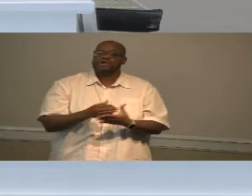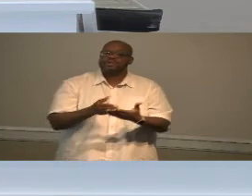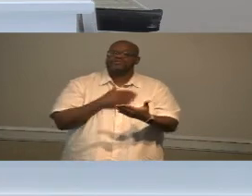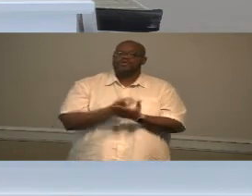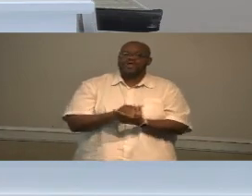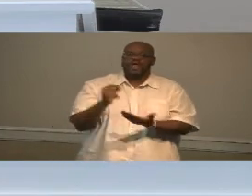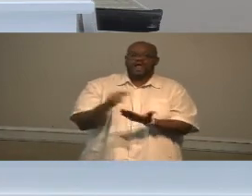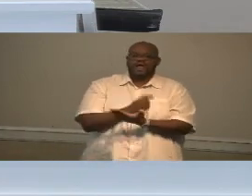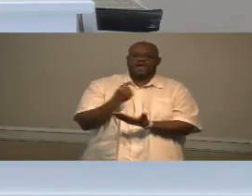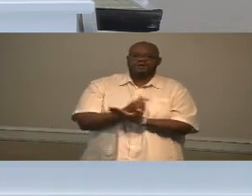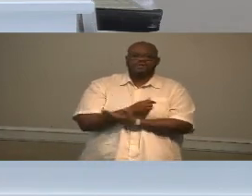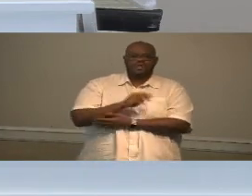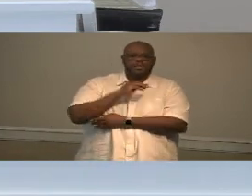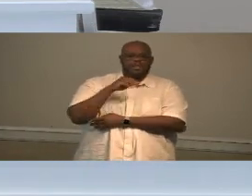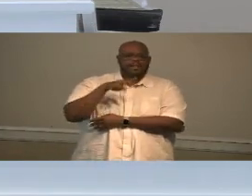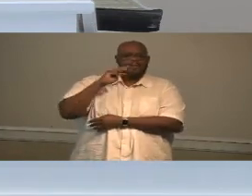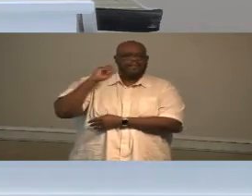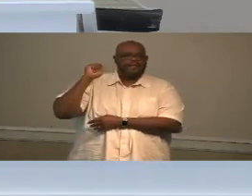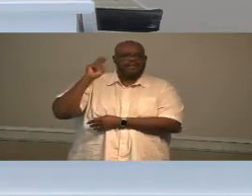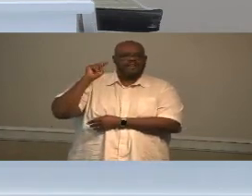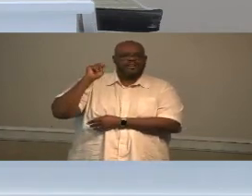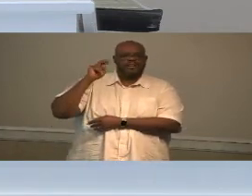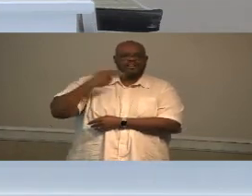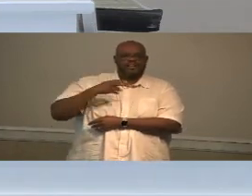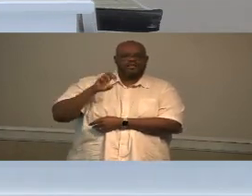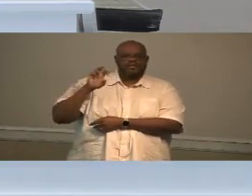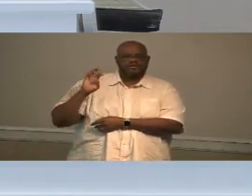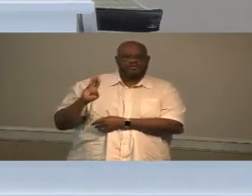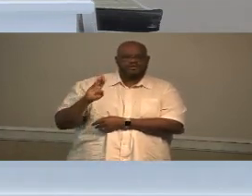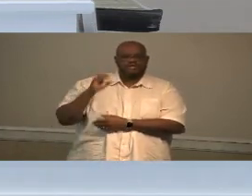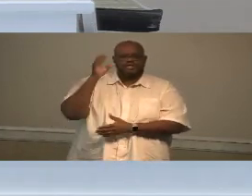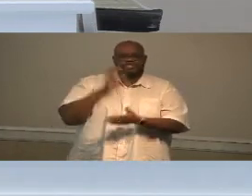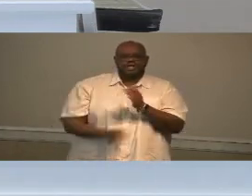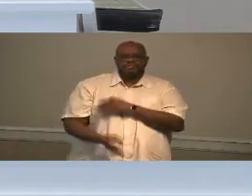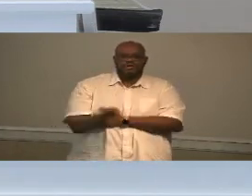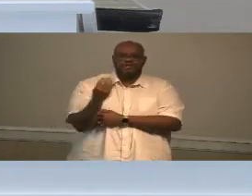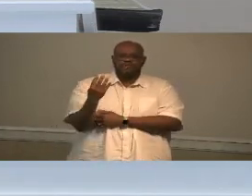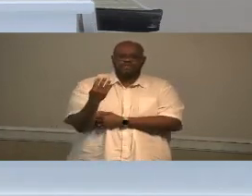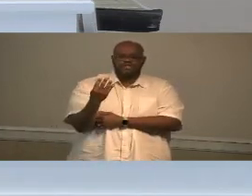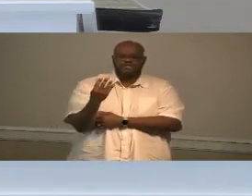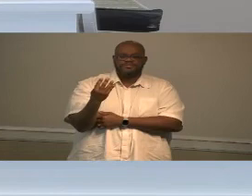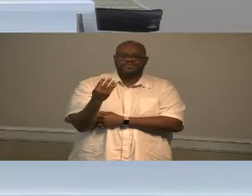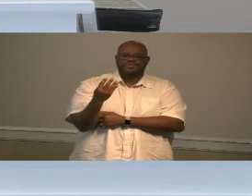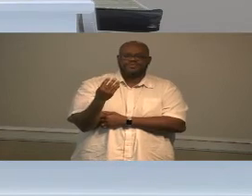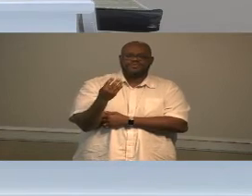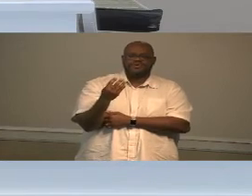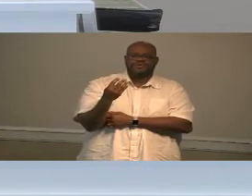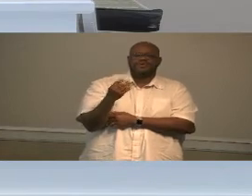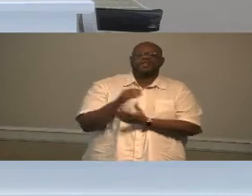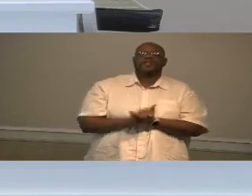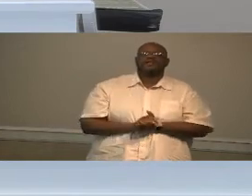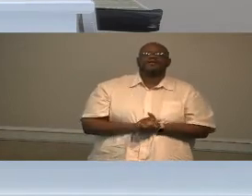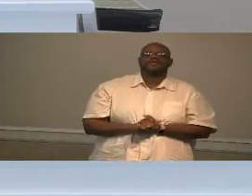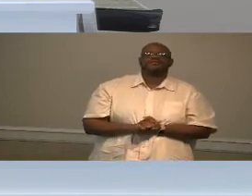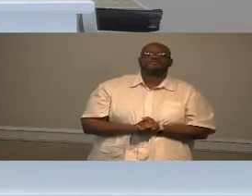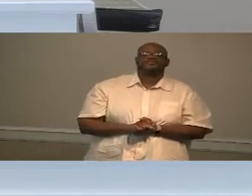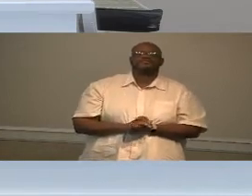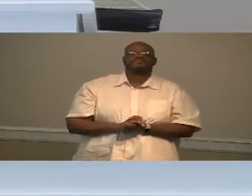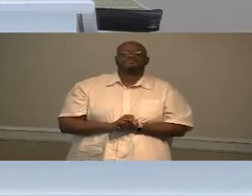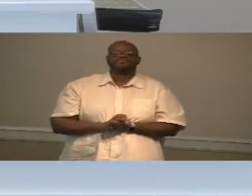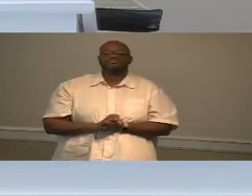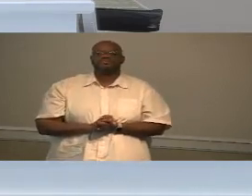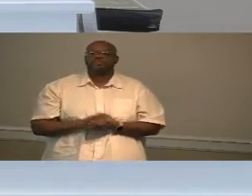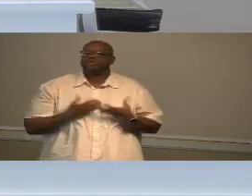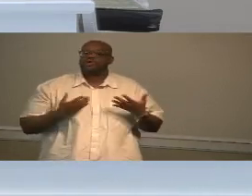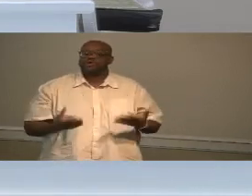in the Gospel of Matthew, the 14th chapter. In that 14th chapter of Matthew's Gospel, there's a word that we'd like to